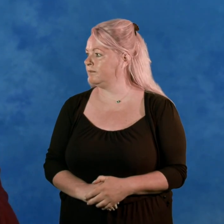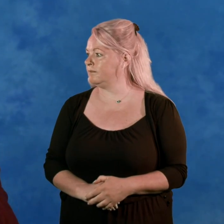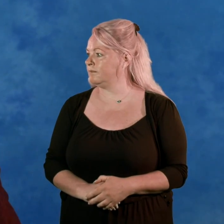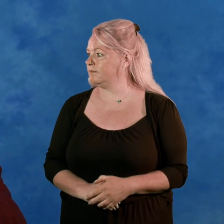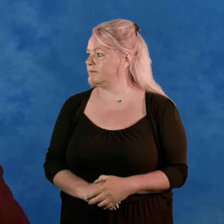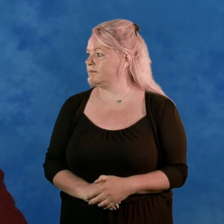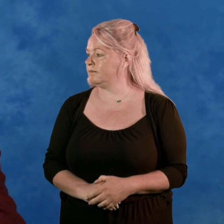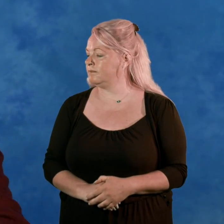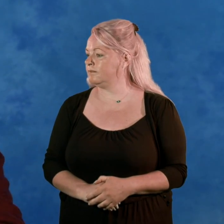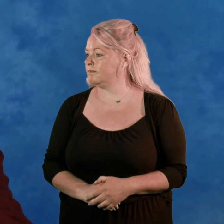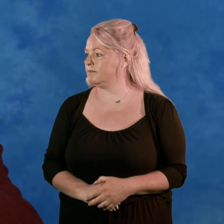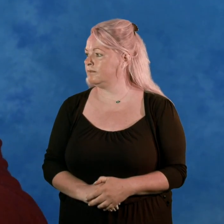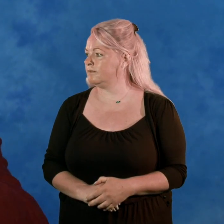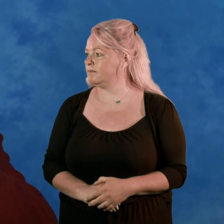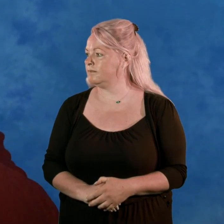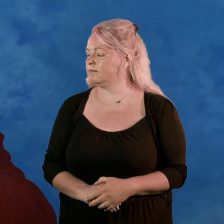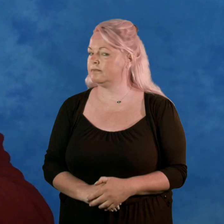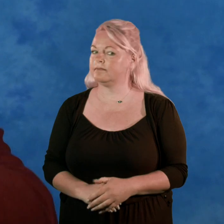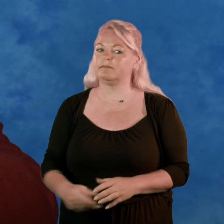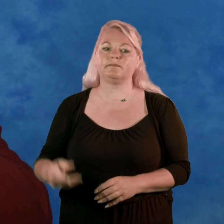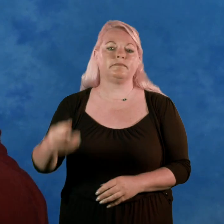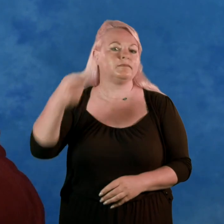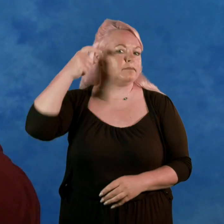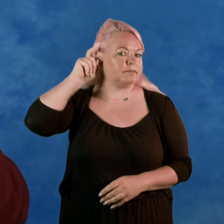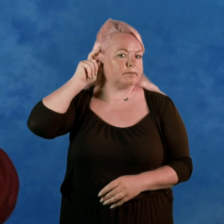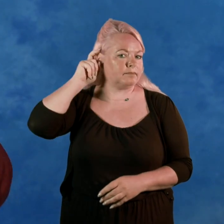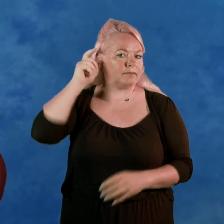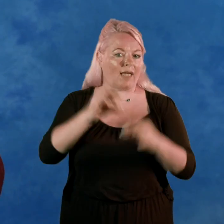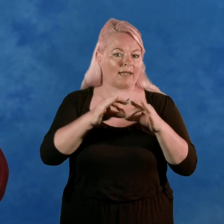That's the headpiece. You got the cable right.